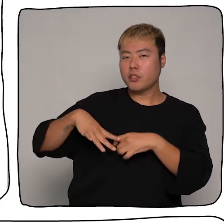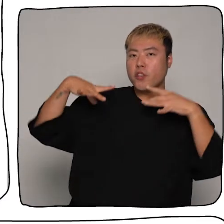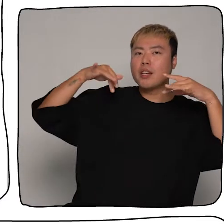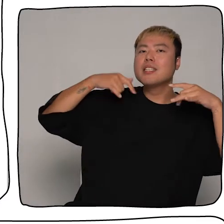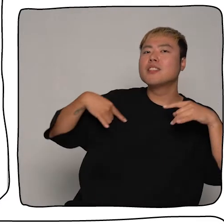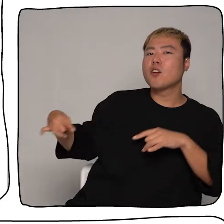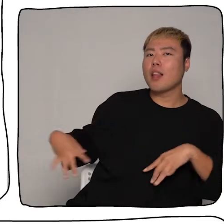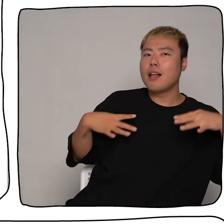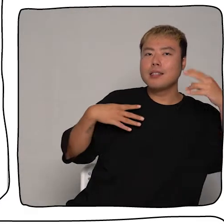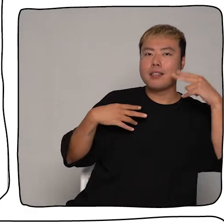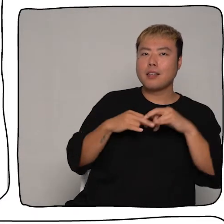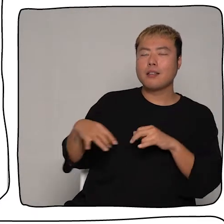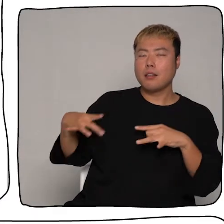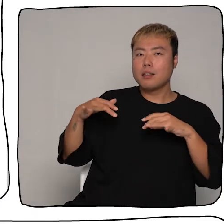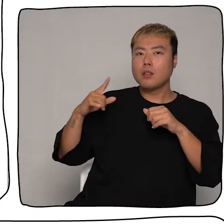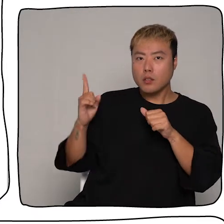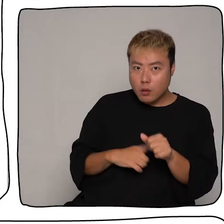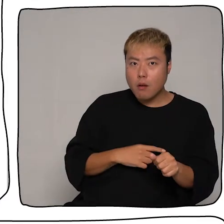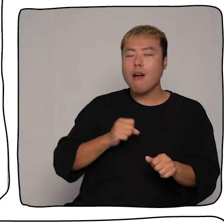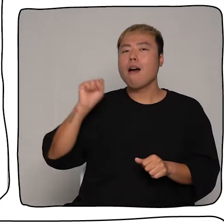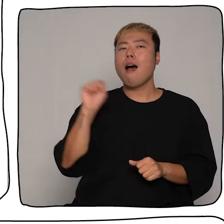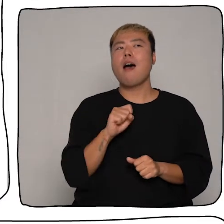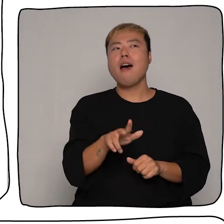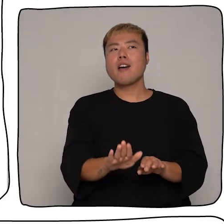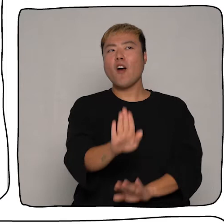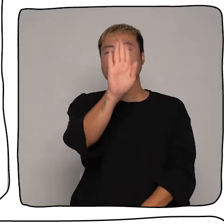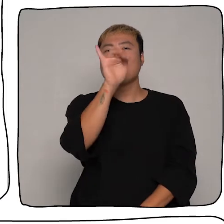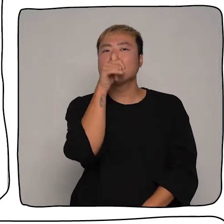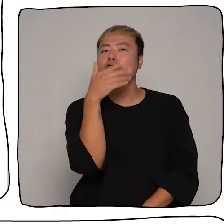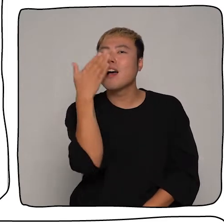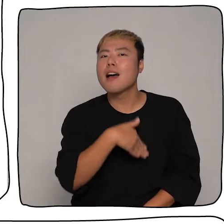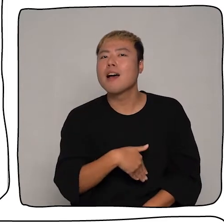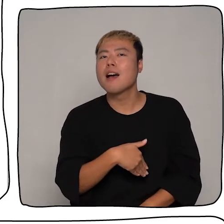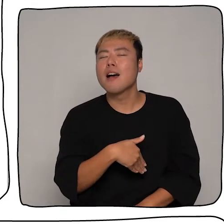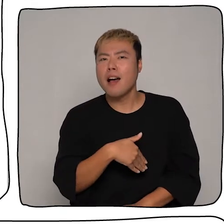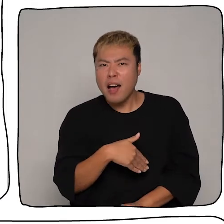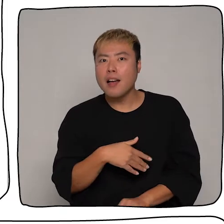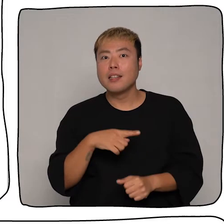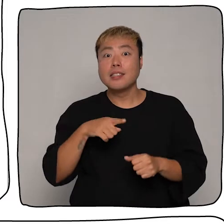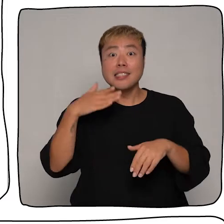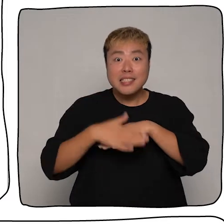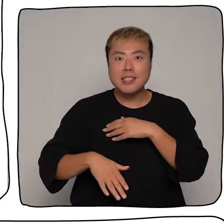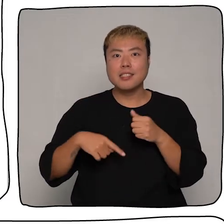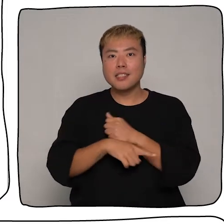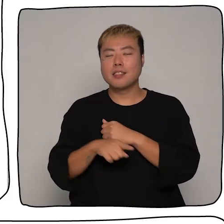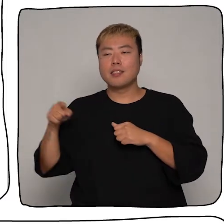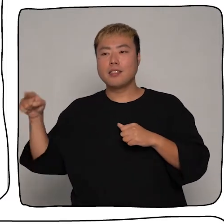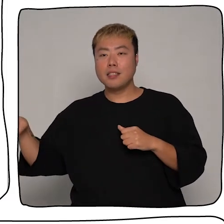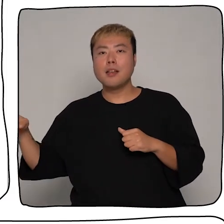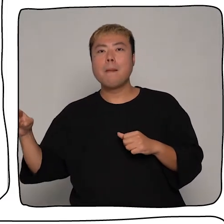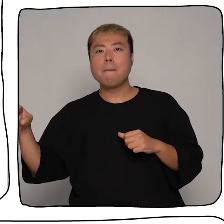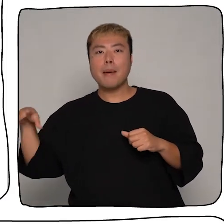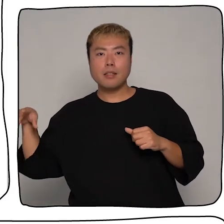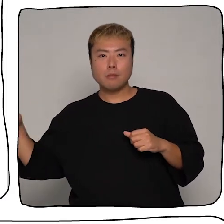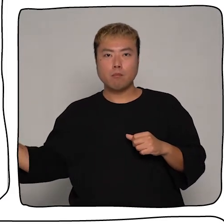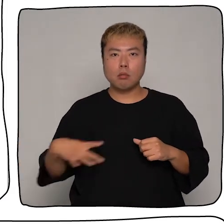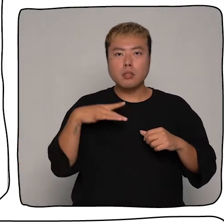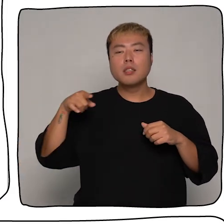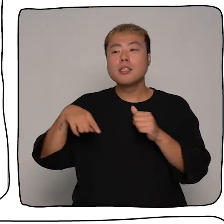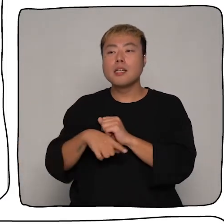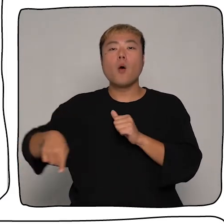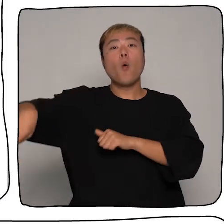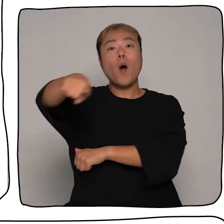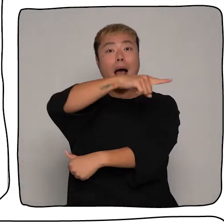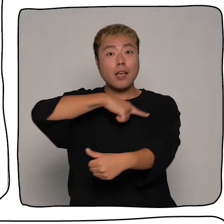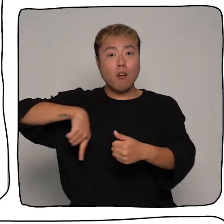runner also notices that there is a hill there. In this way, the sighted guide's reaction to